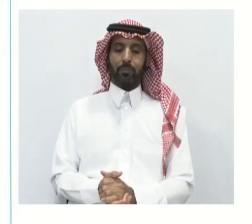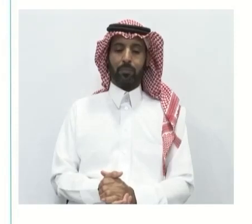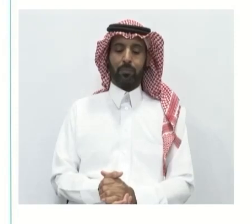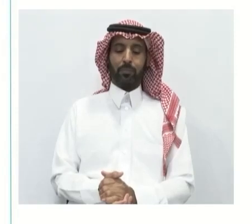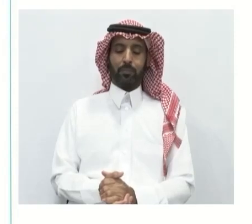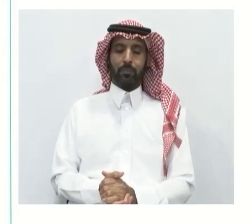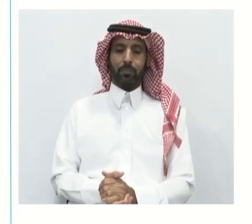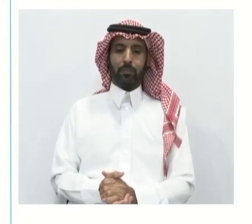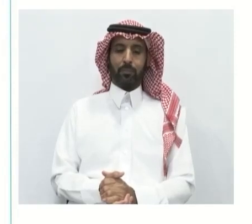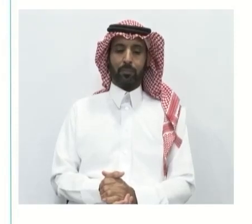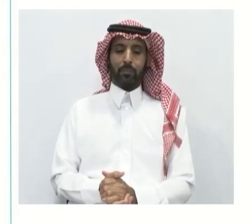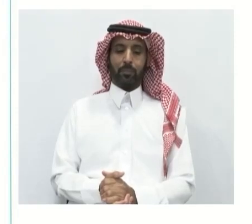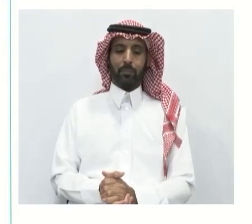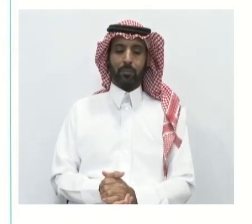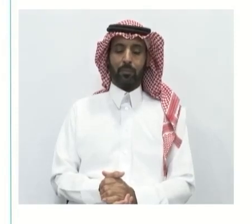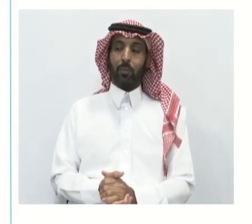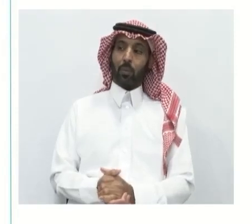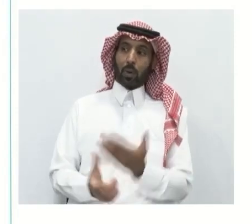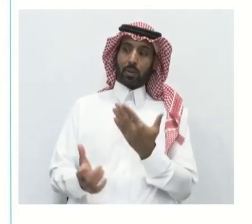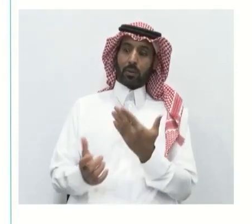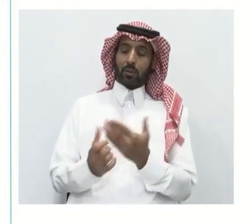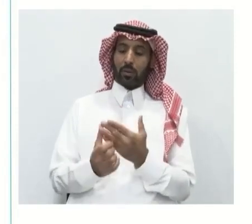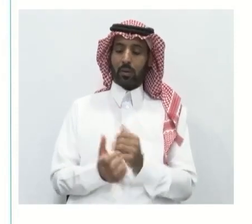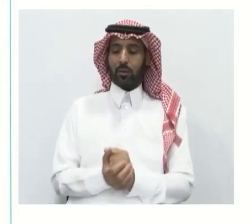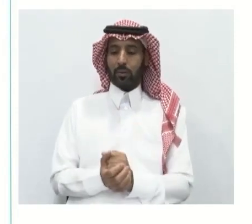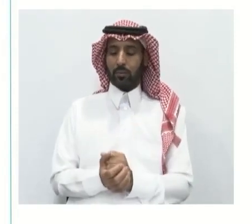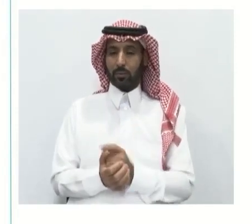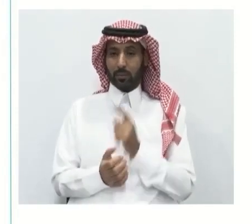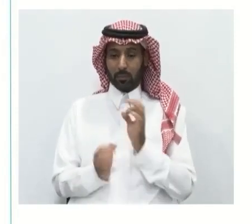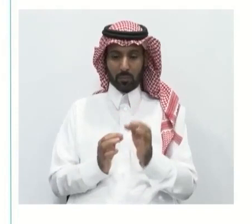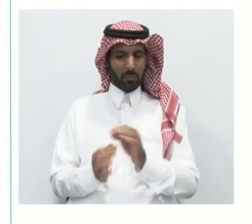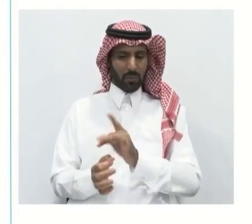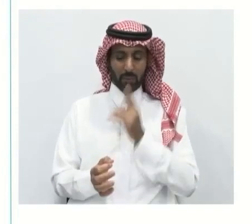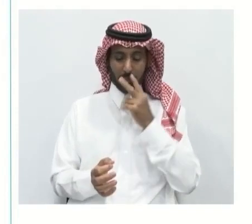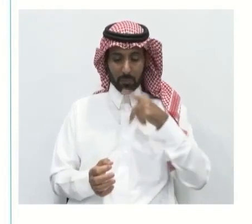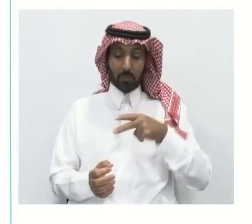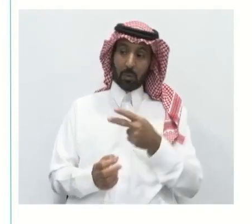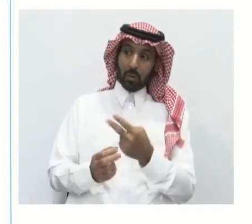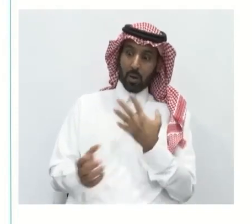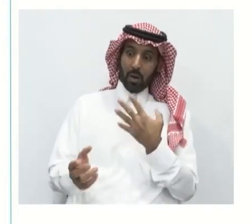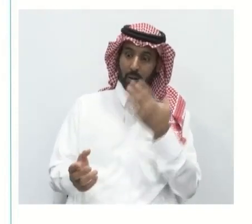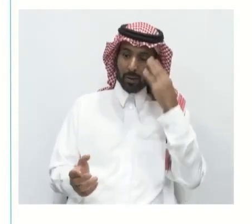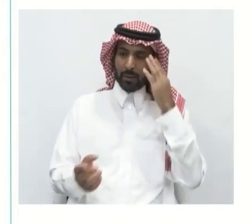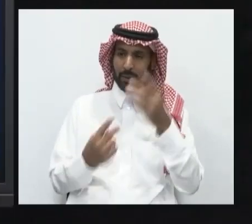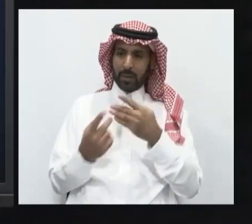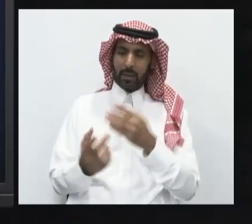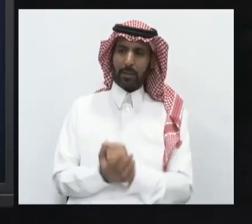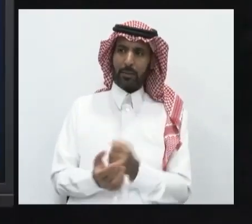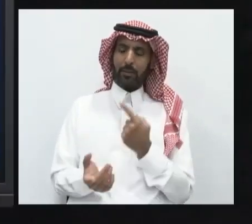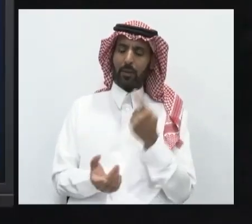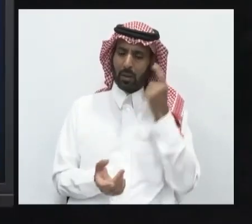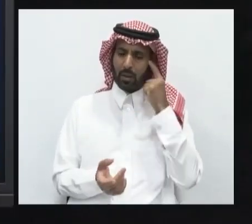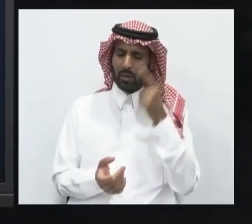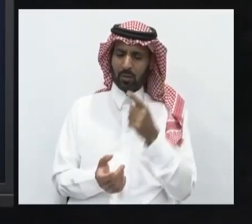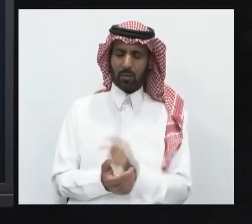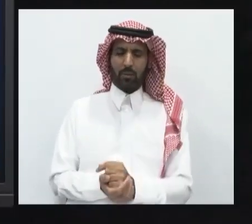on the pavement. The word coincidence means by accident, something that's not intentional. You didn't mean